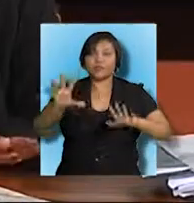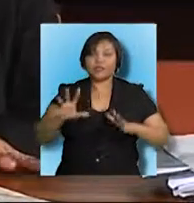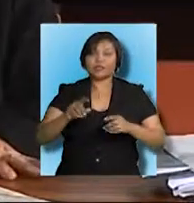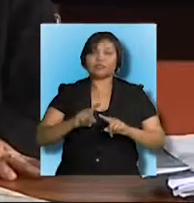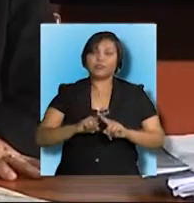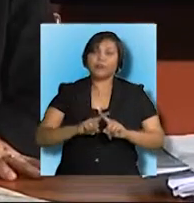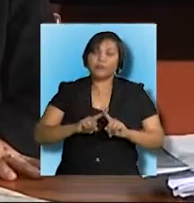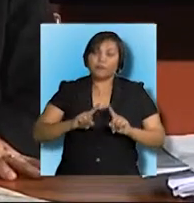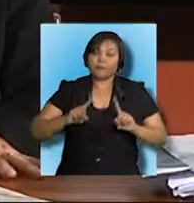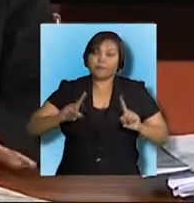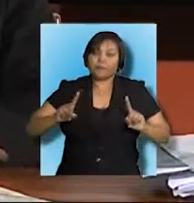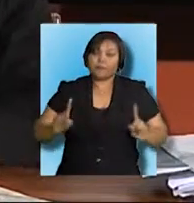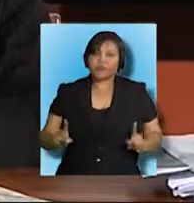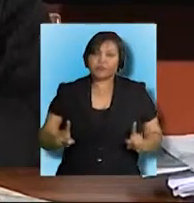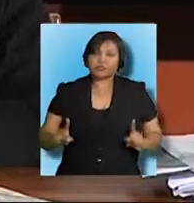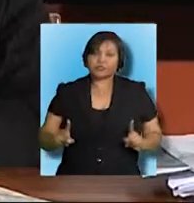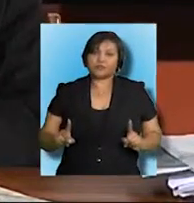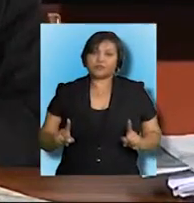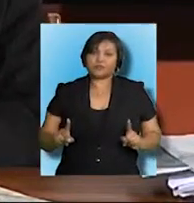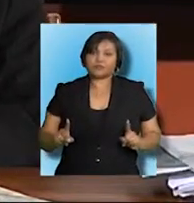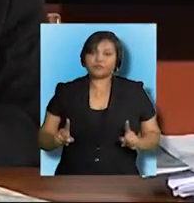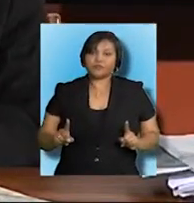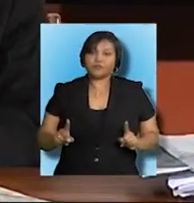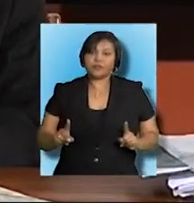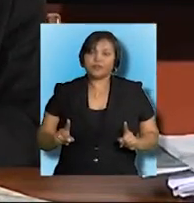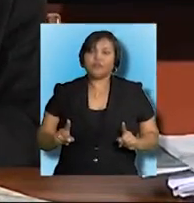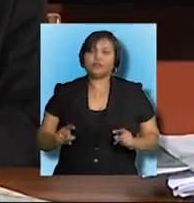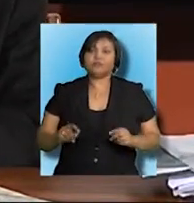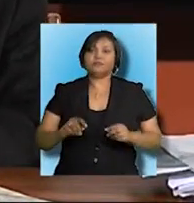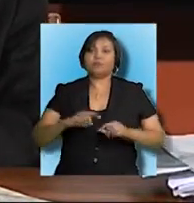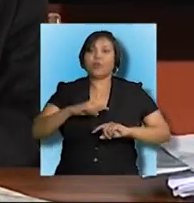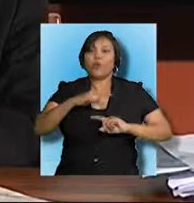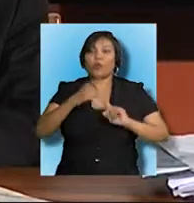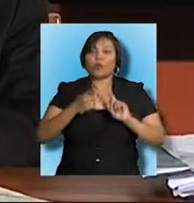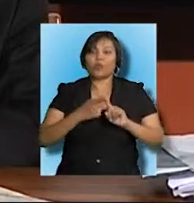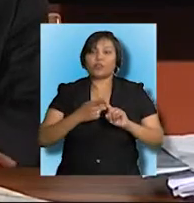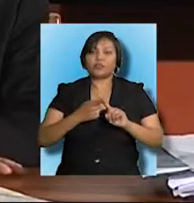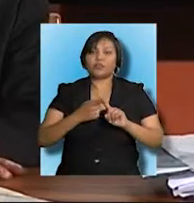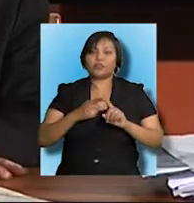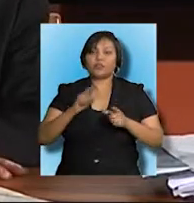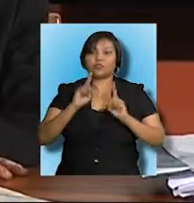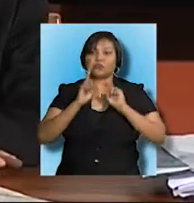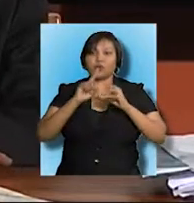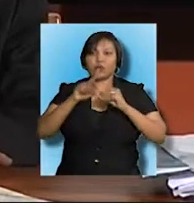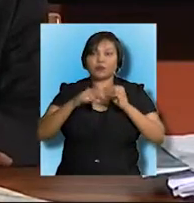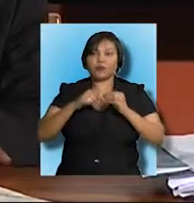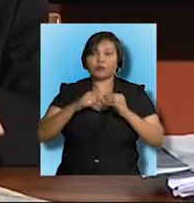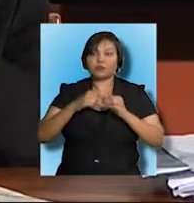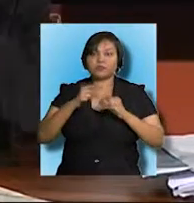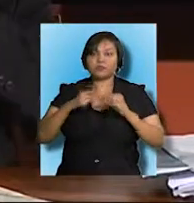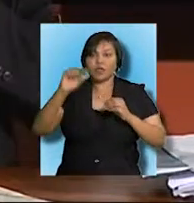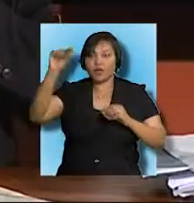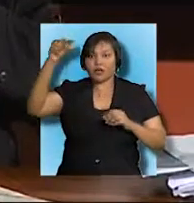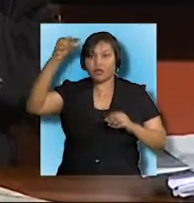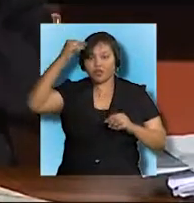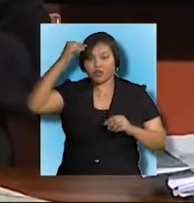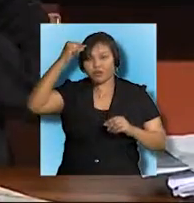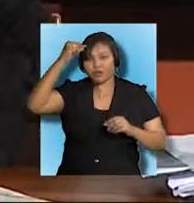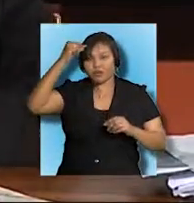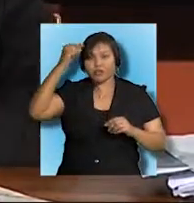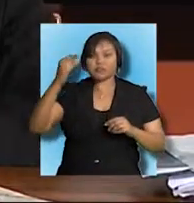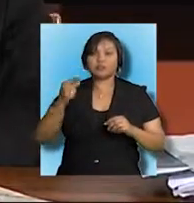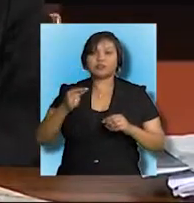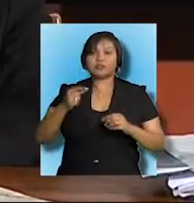But on the other hand, as I understand it, and I haven't actually studied that issue very closely, but I understand that your